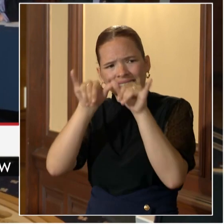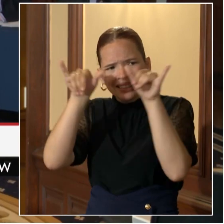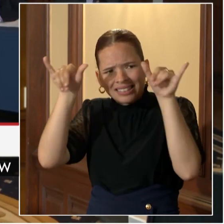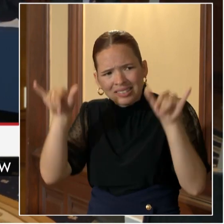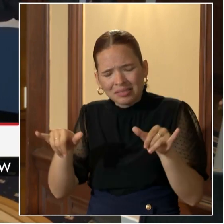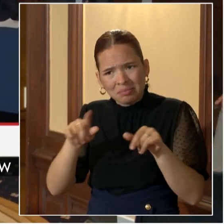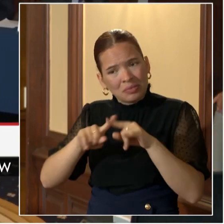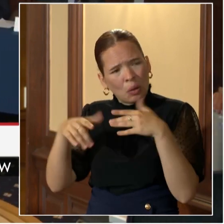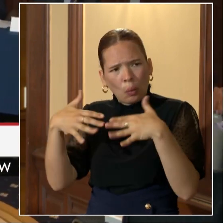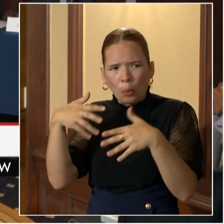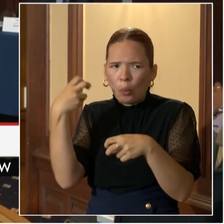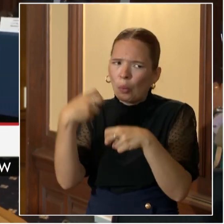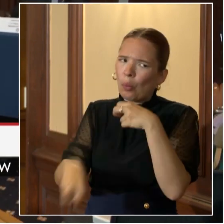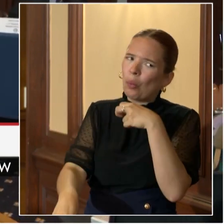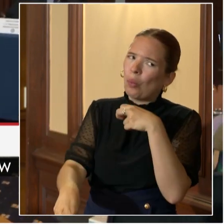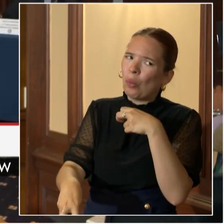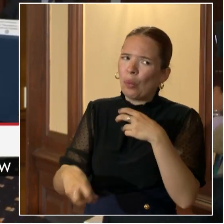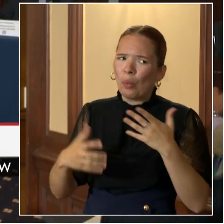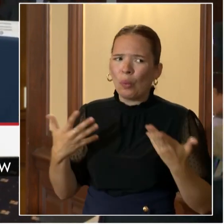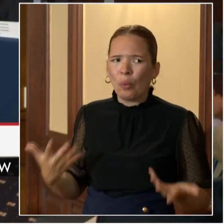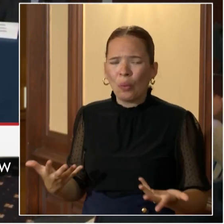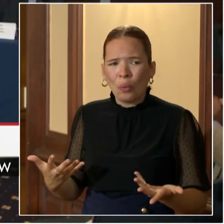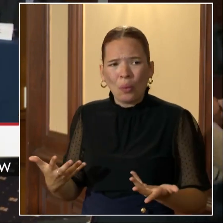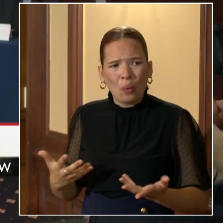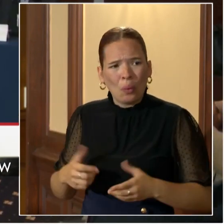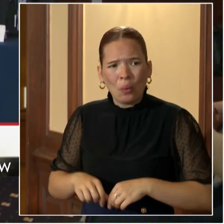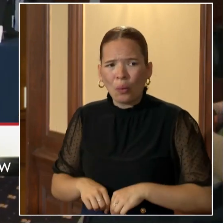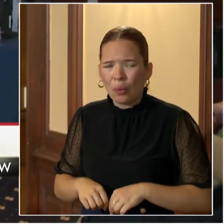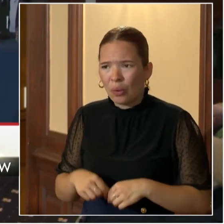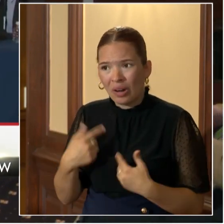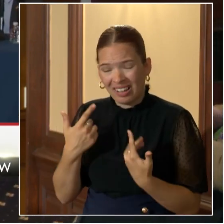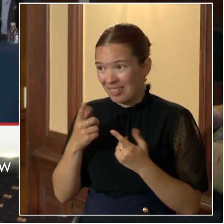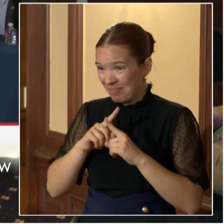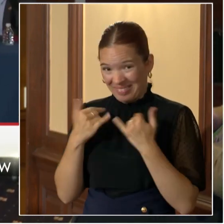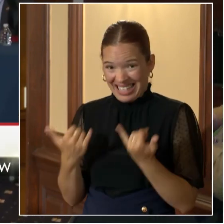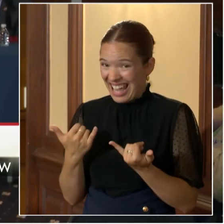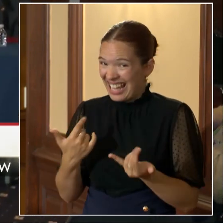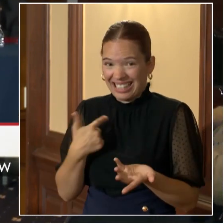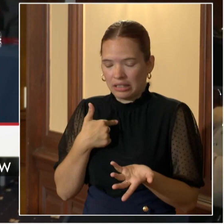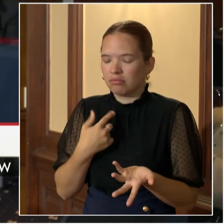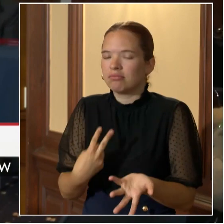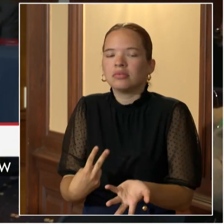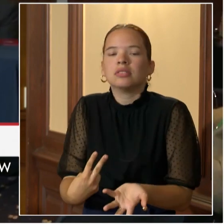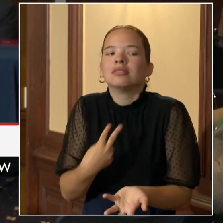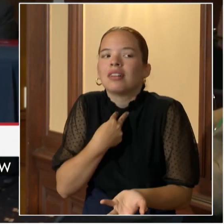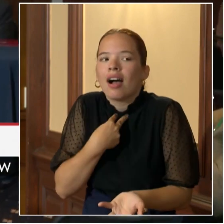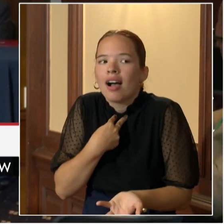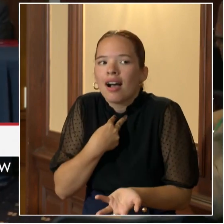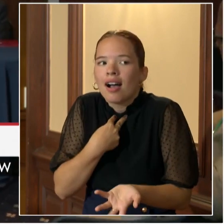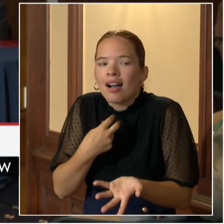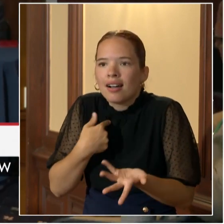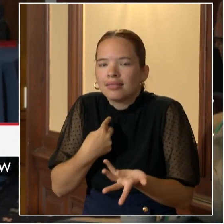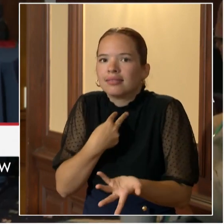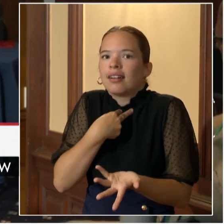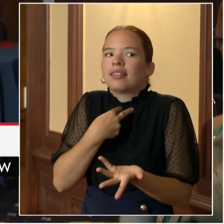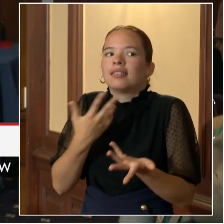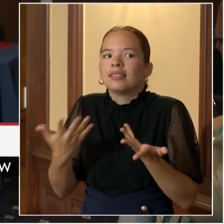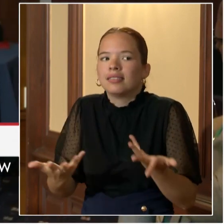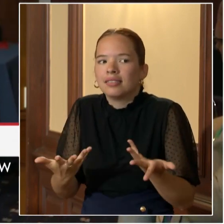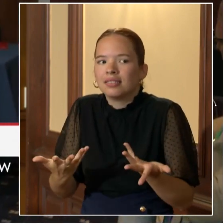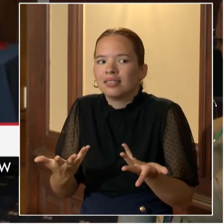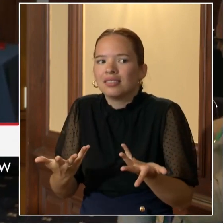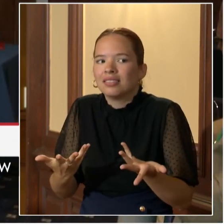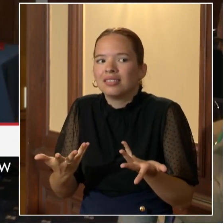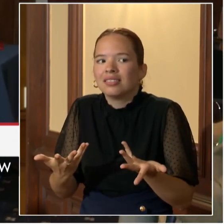this isn't unity, it's confinement, okay? We're prohibited. We have no friends on the city